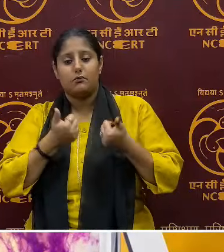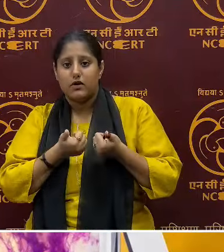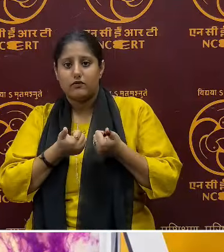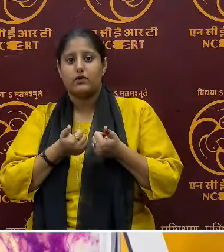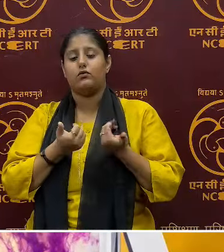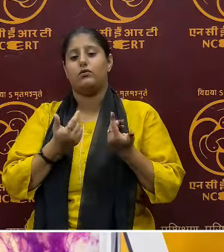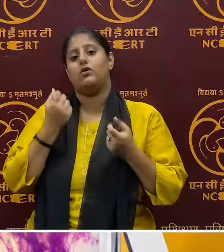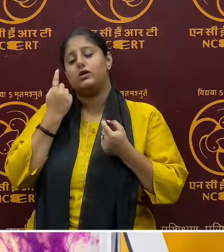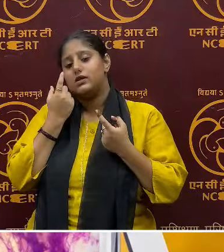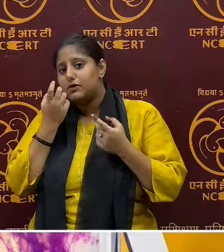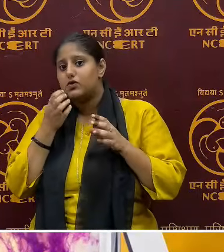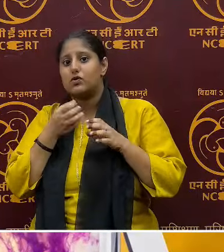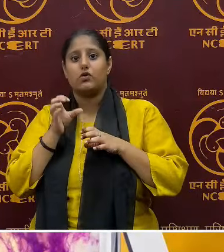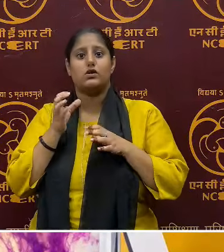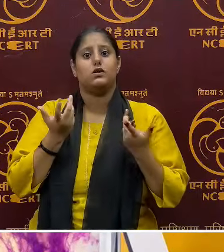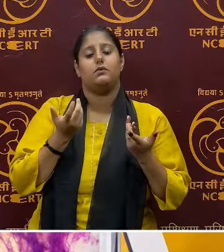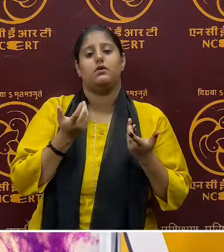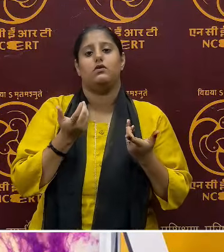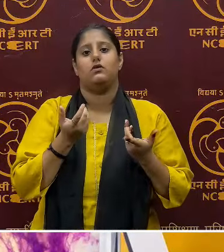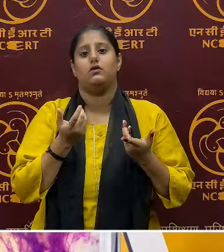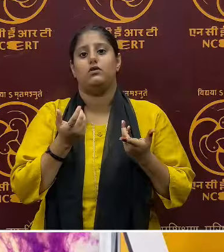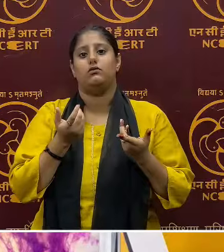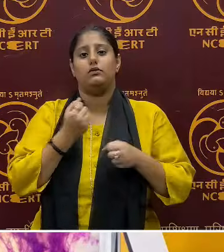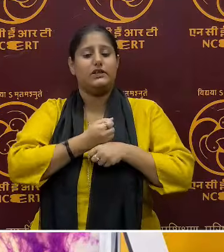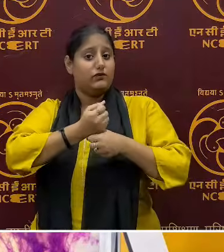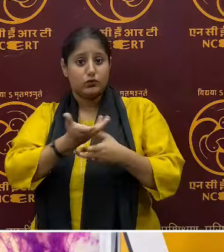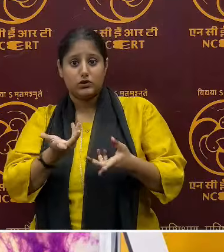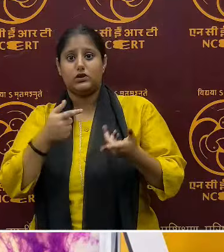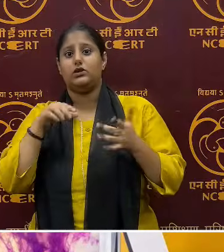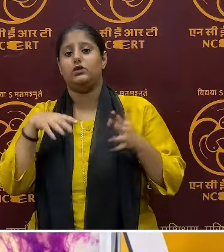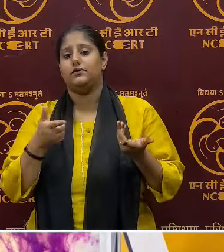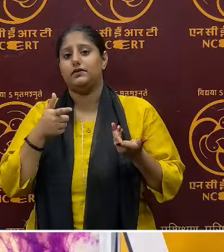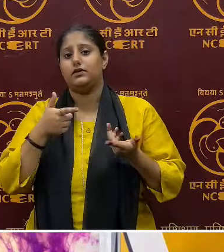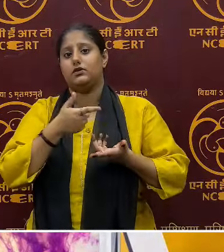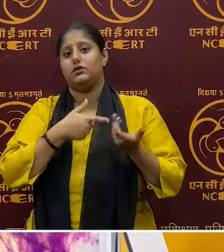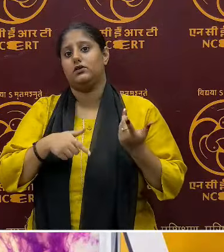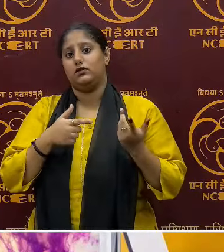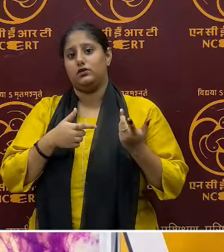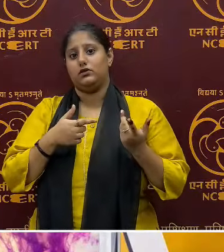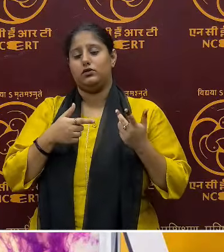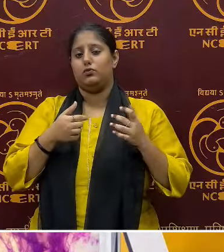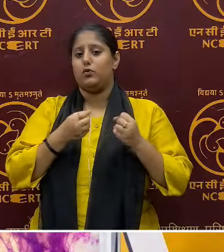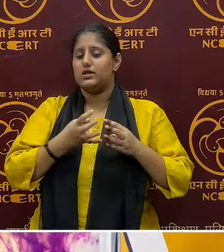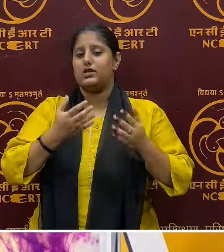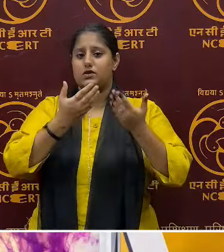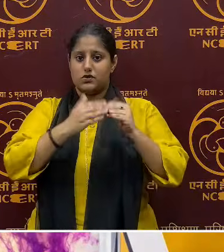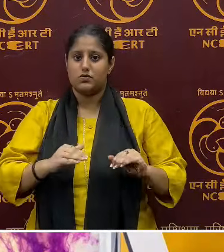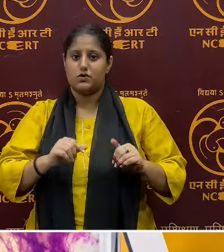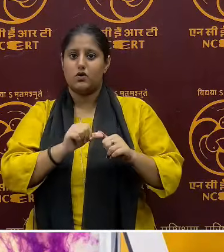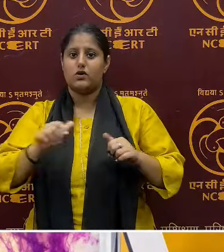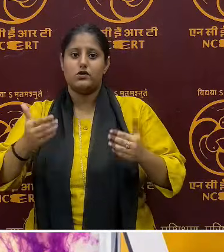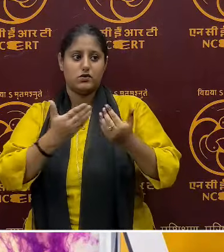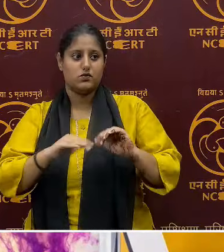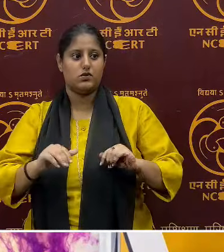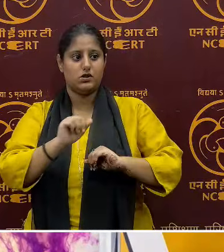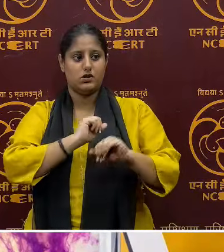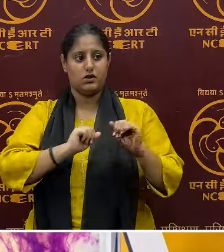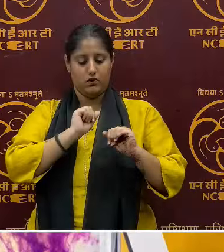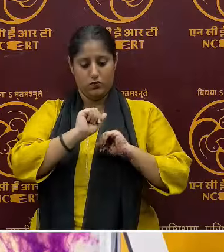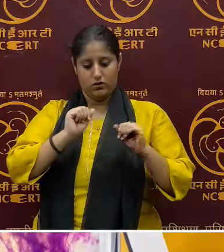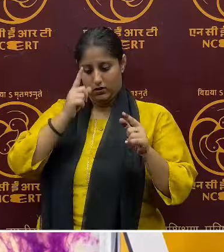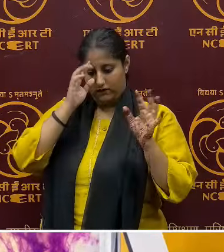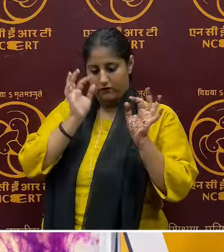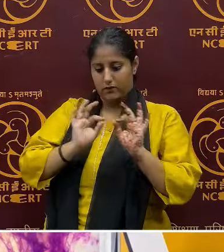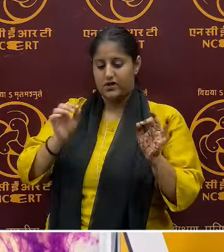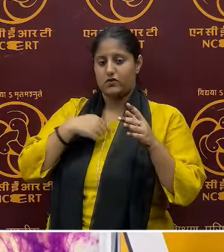concepts. Also, we can say that in the class there are numerous students and all students have their pace of learning